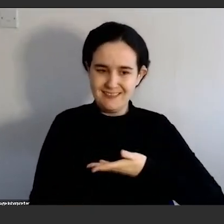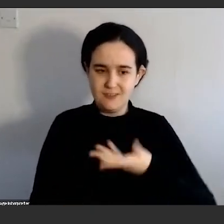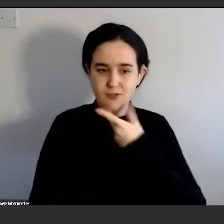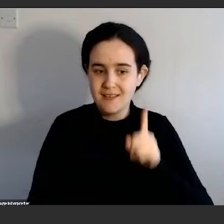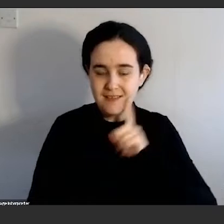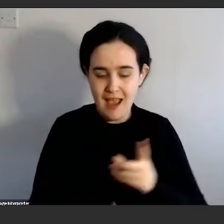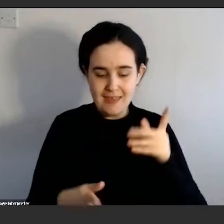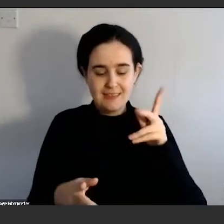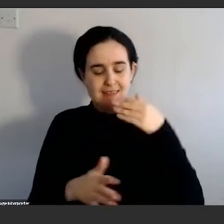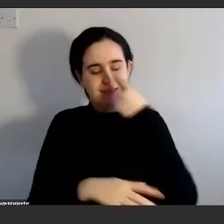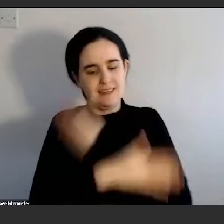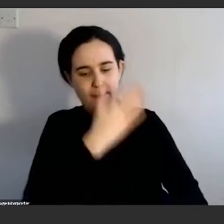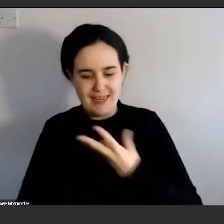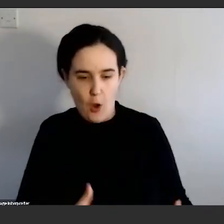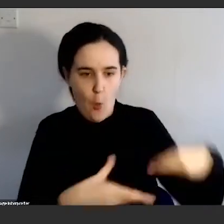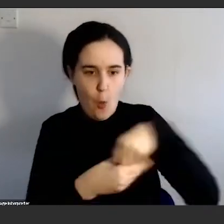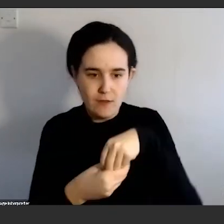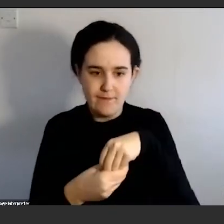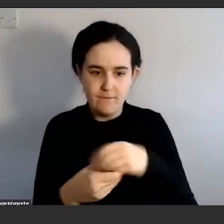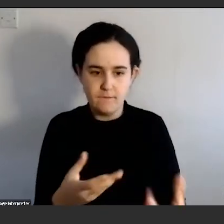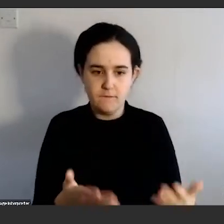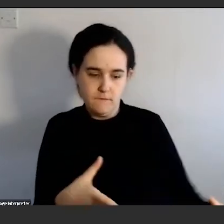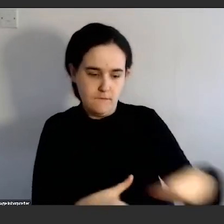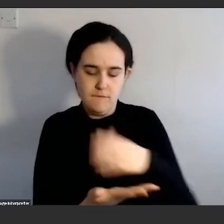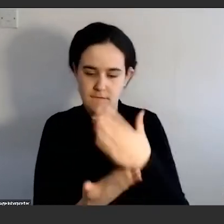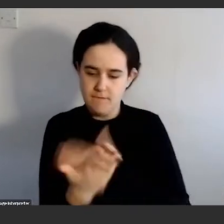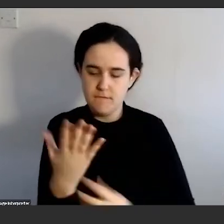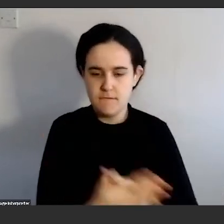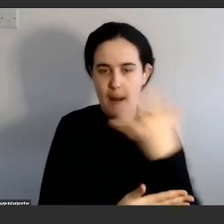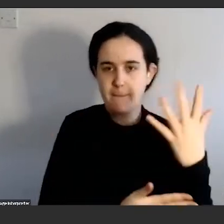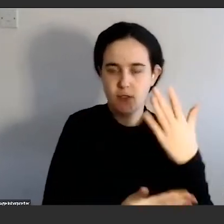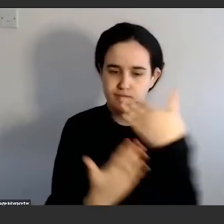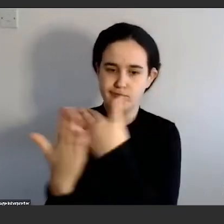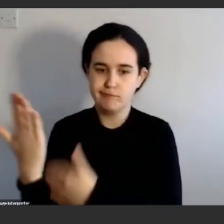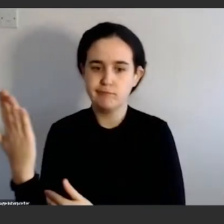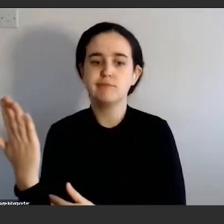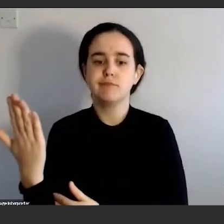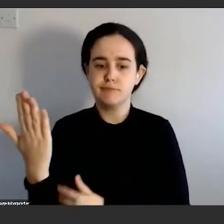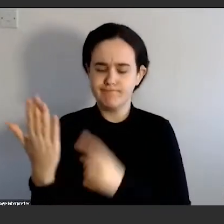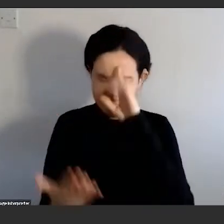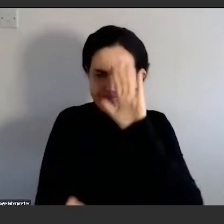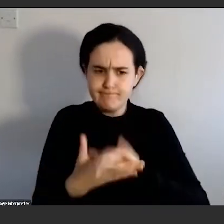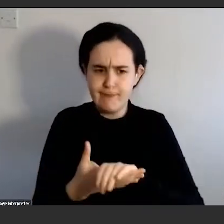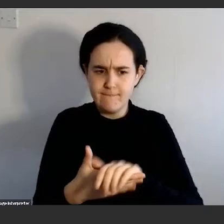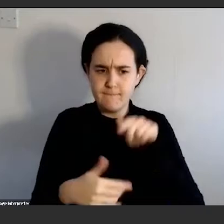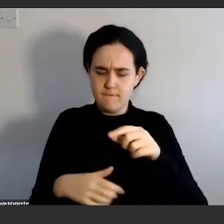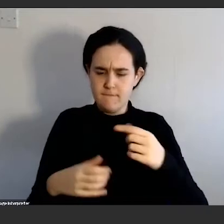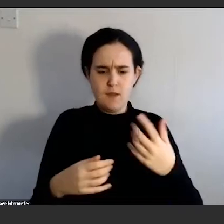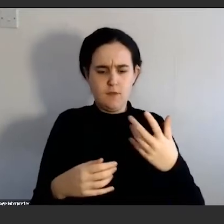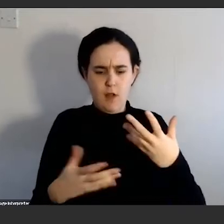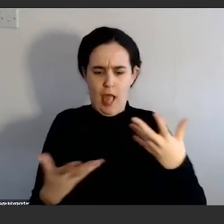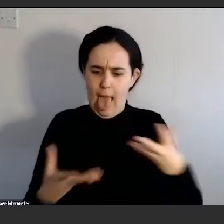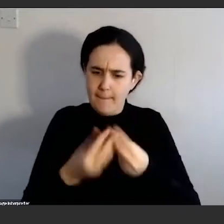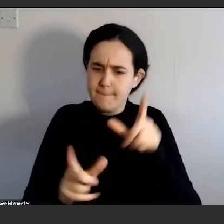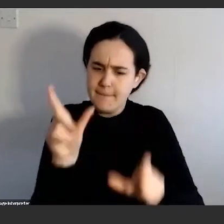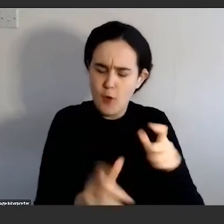that inclusion is a prerequisite for sustainable development, and it is essential for individuals to be able to influence